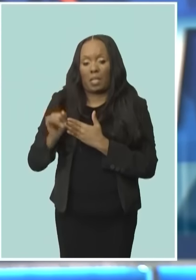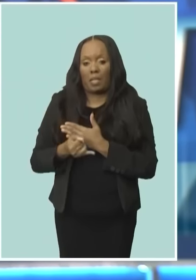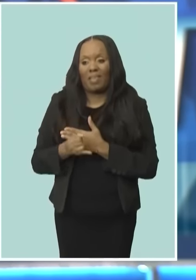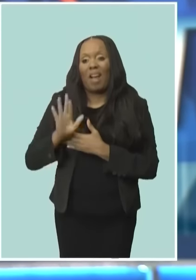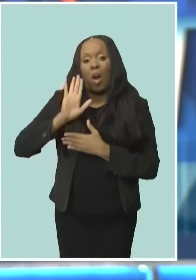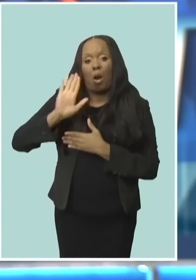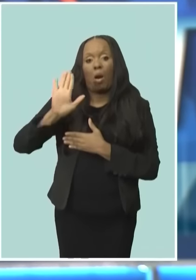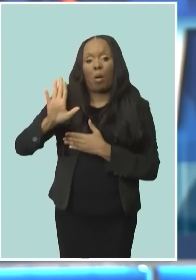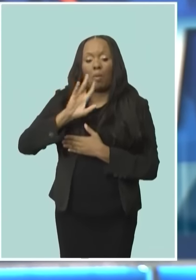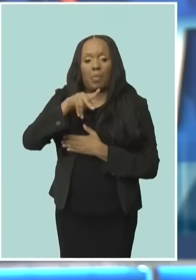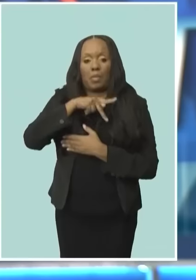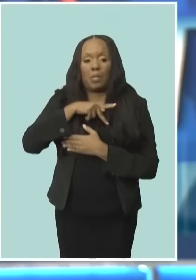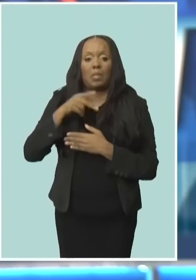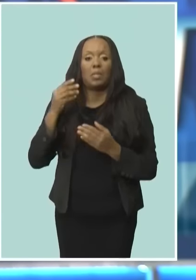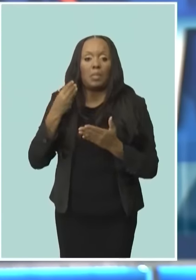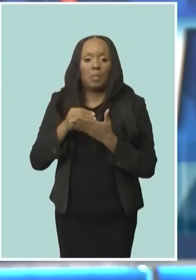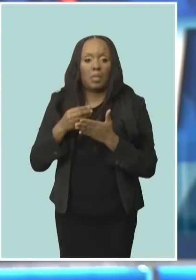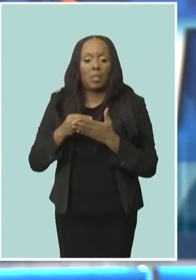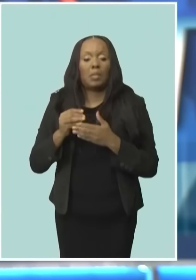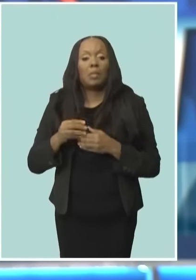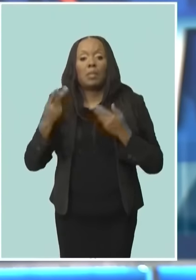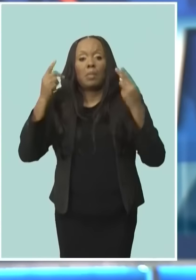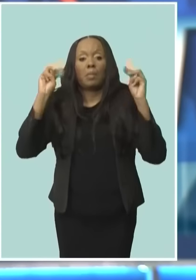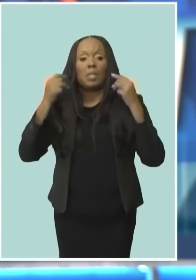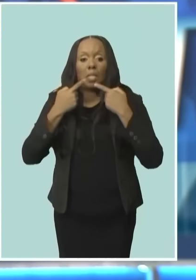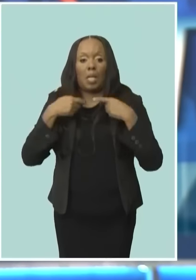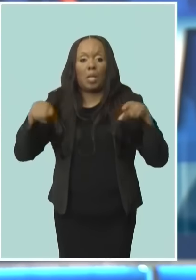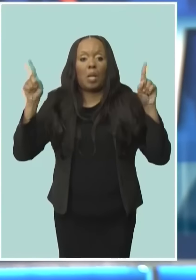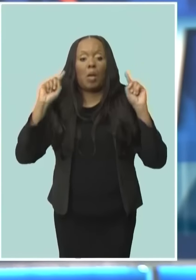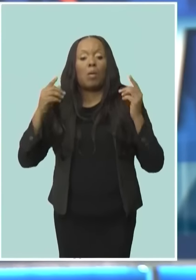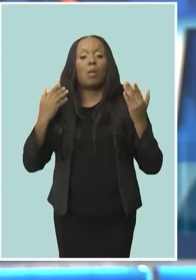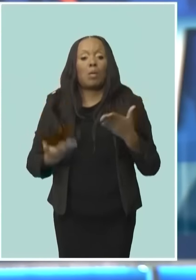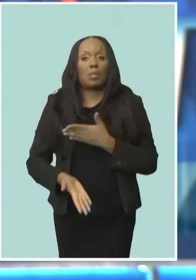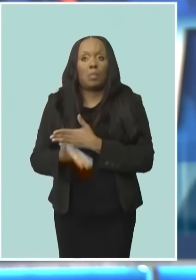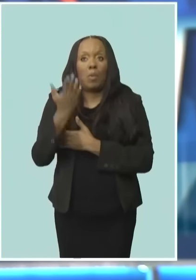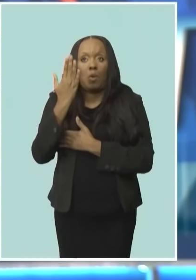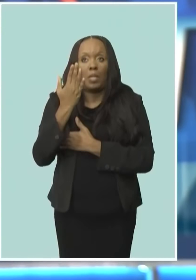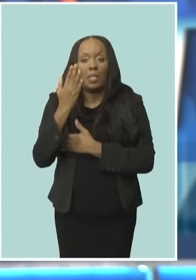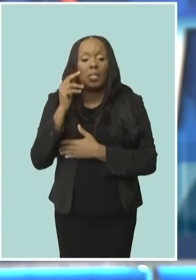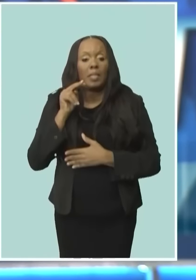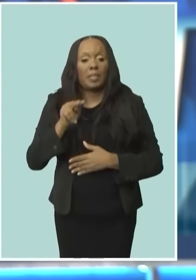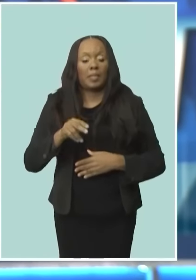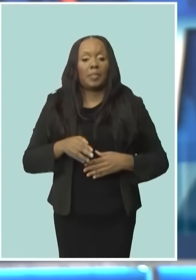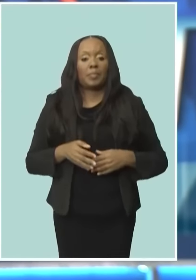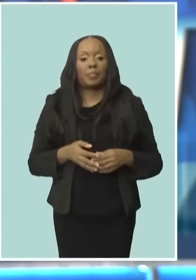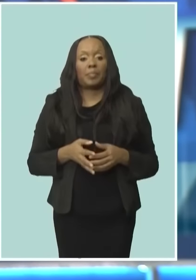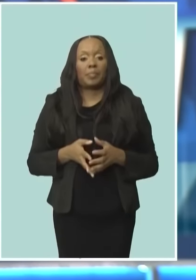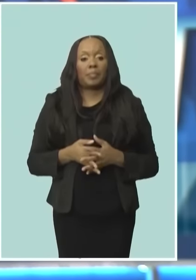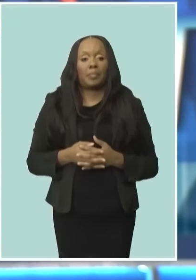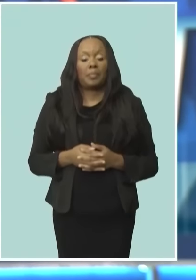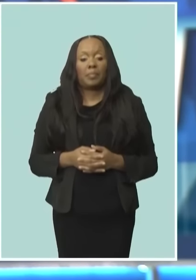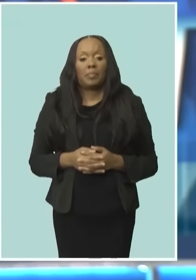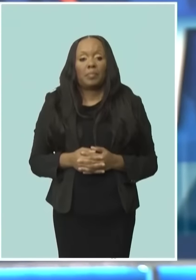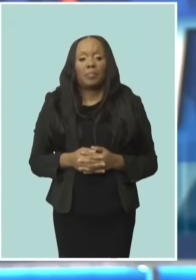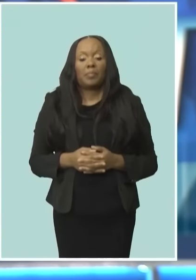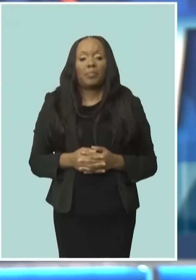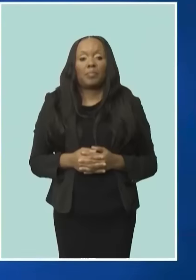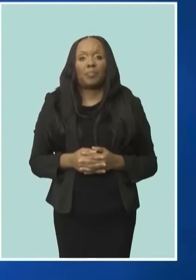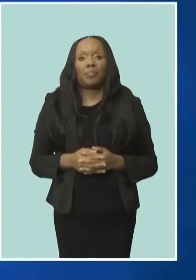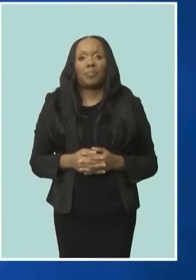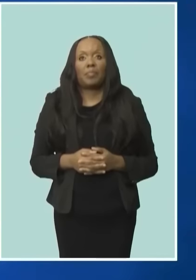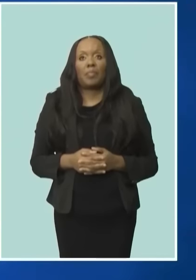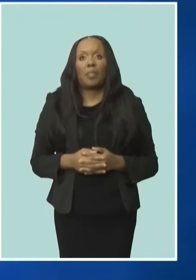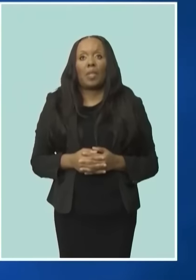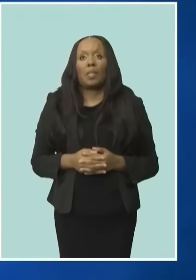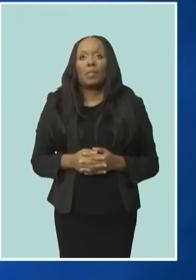the National Botanical Gardens, Codrington, St. Michael. Our Anesta Henry has that report for you. Prime